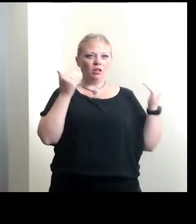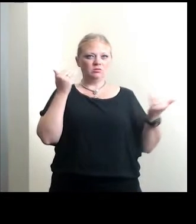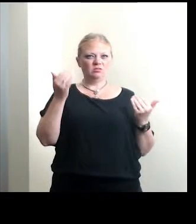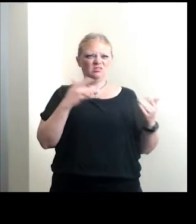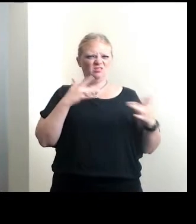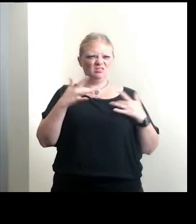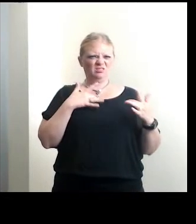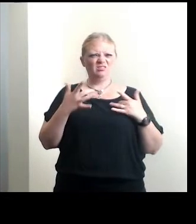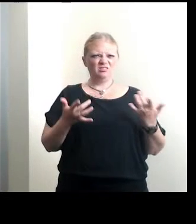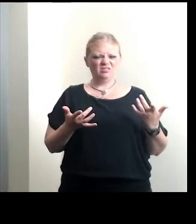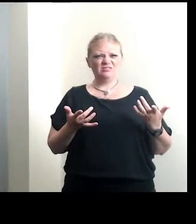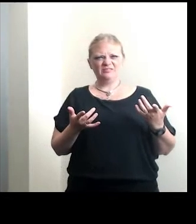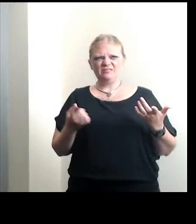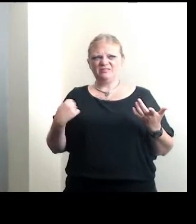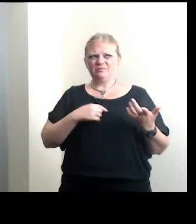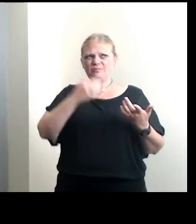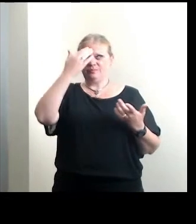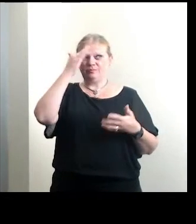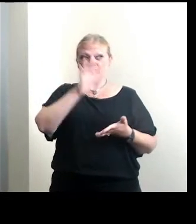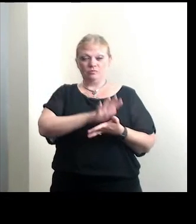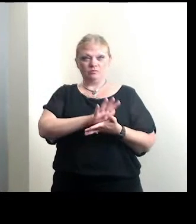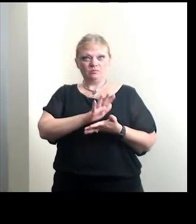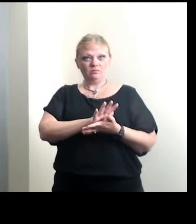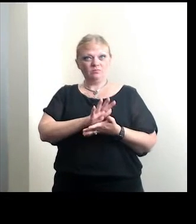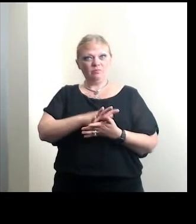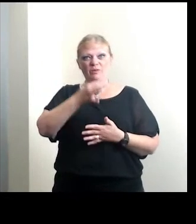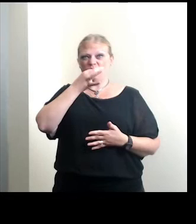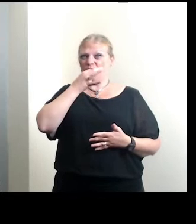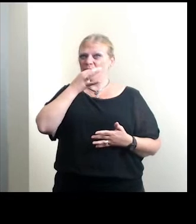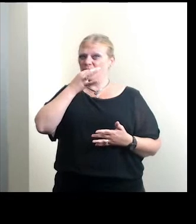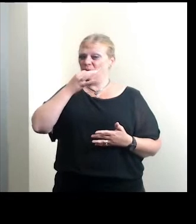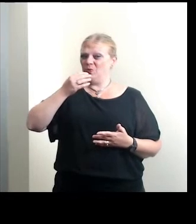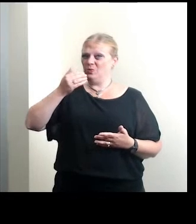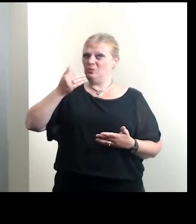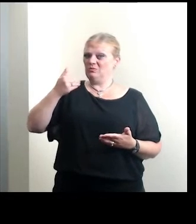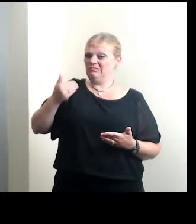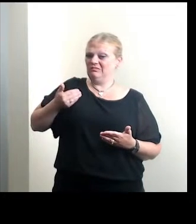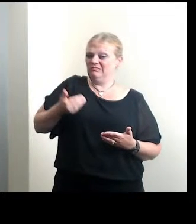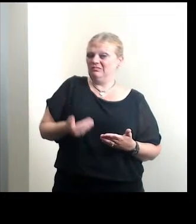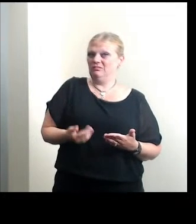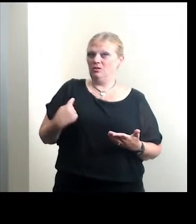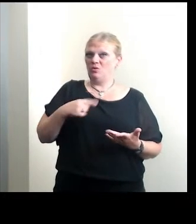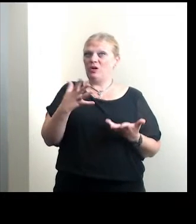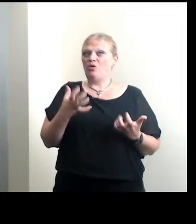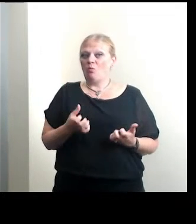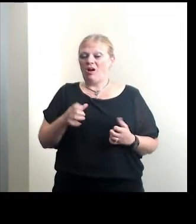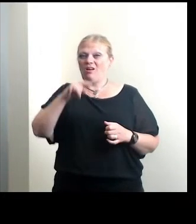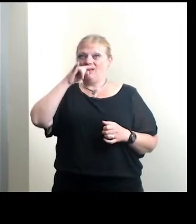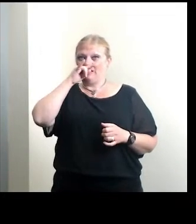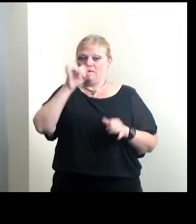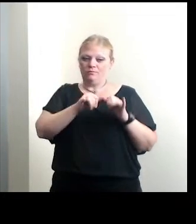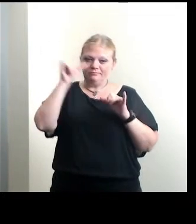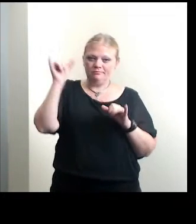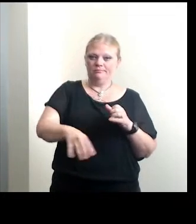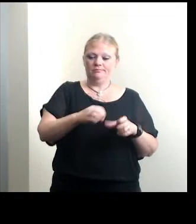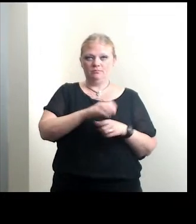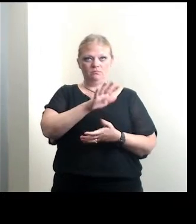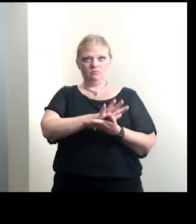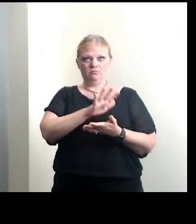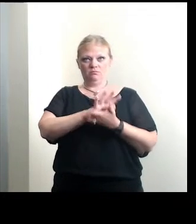me. We know that school is on the horizon, very close to the horizon, and we want kids to stay in school. And